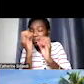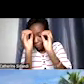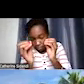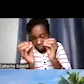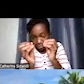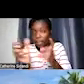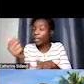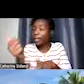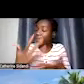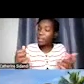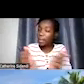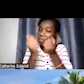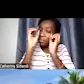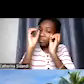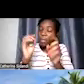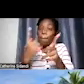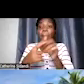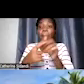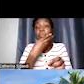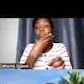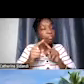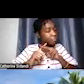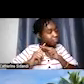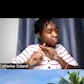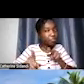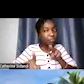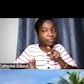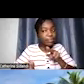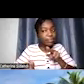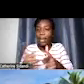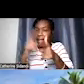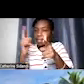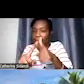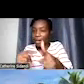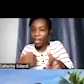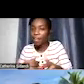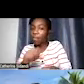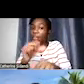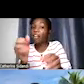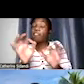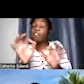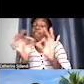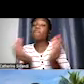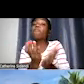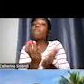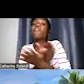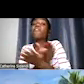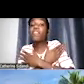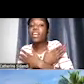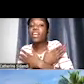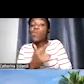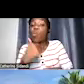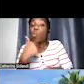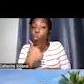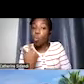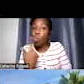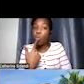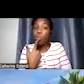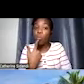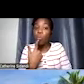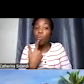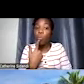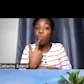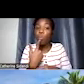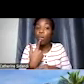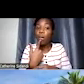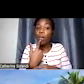the man disappeared like that. Then I have another family friend who also, they got a baby